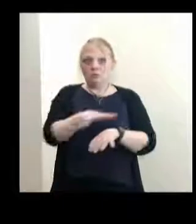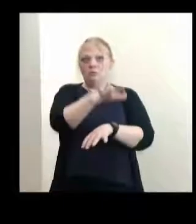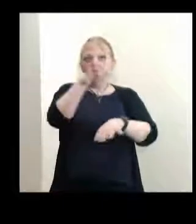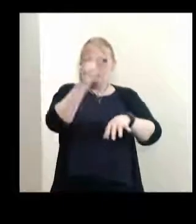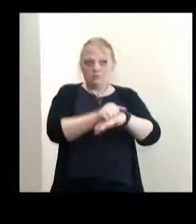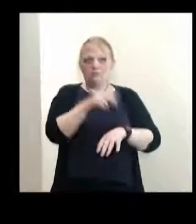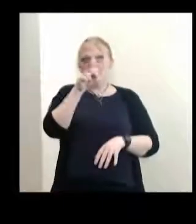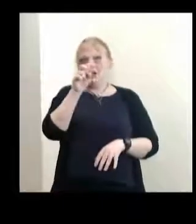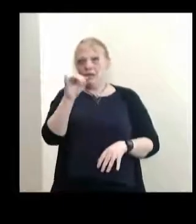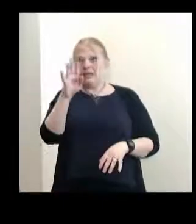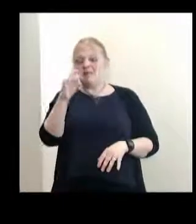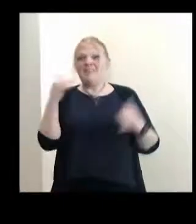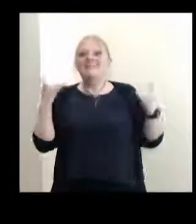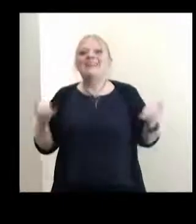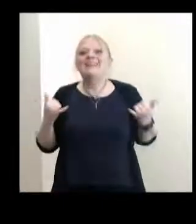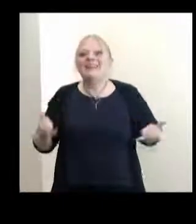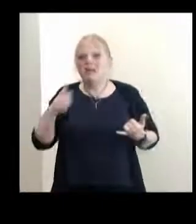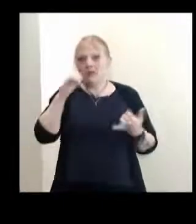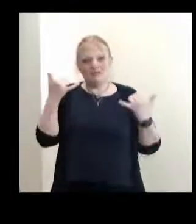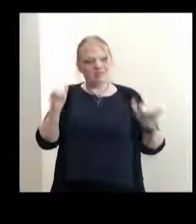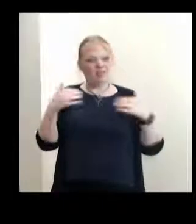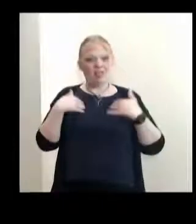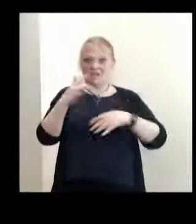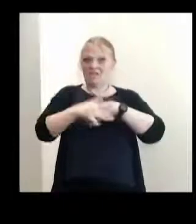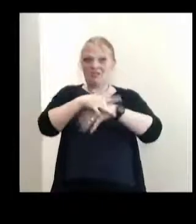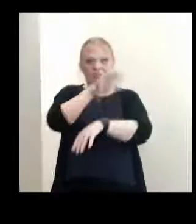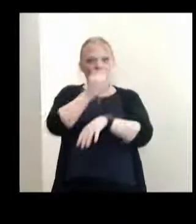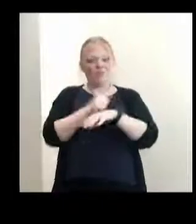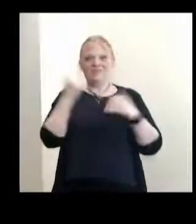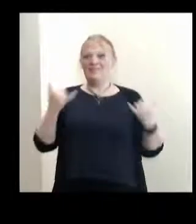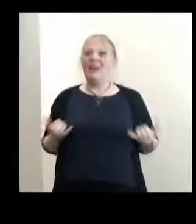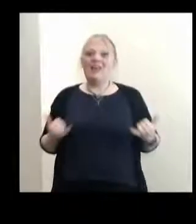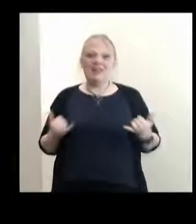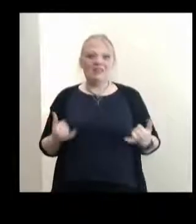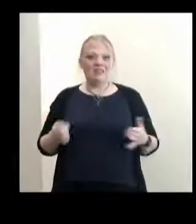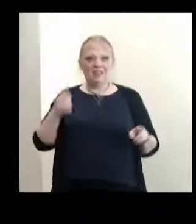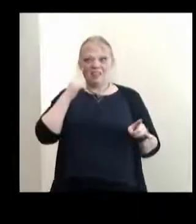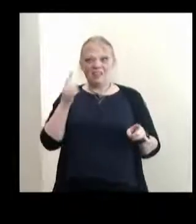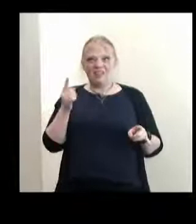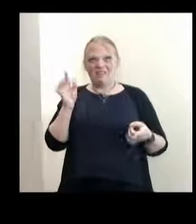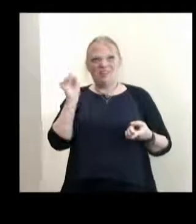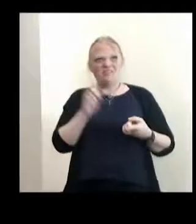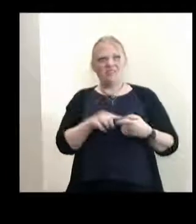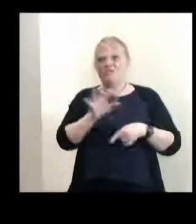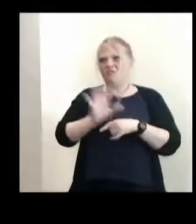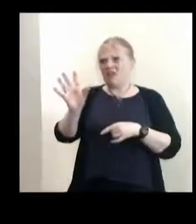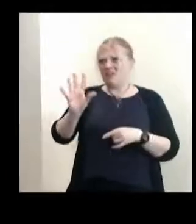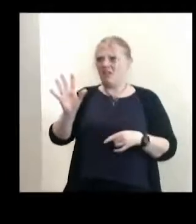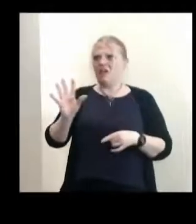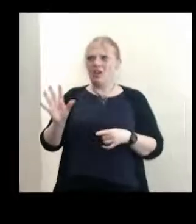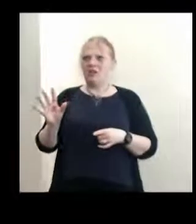the KeyBank Center today because there's still appointments available today. And I think we're there till at least 5 o'clock?